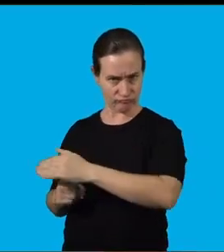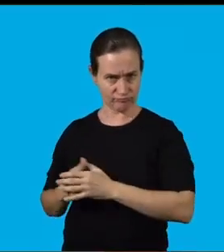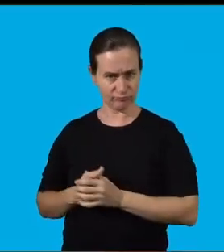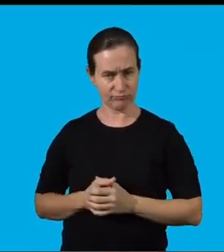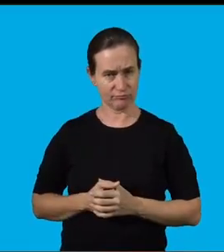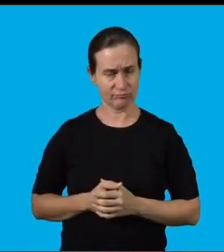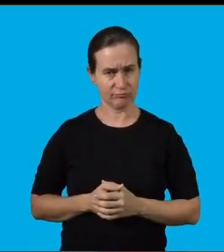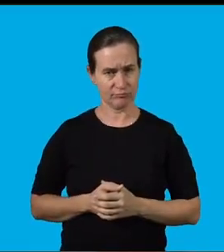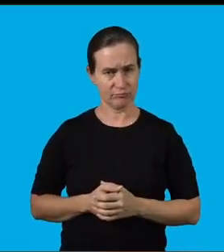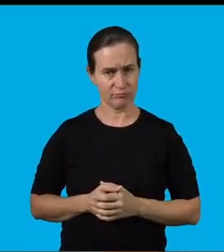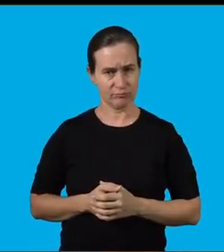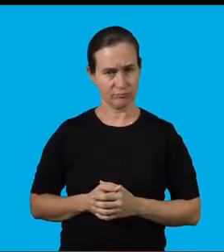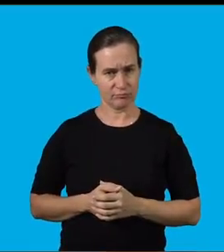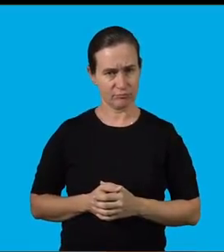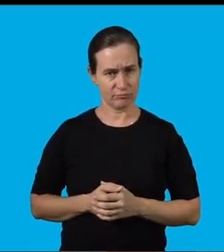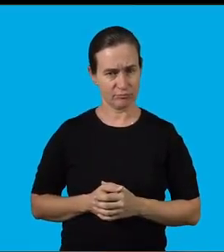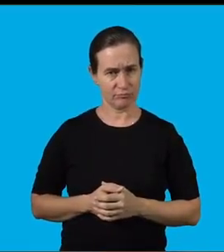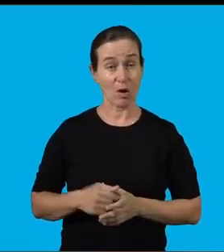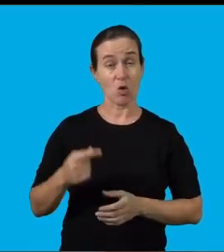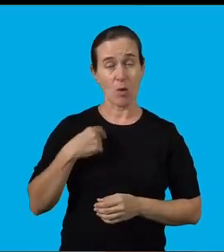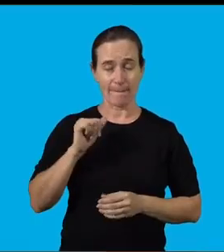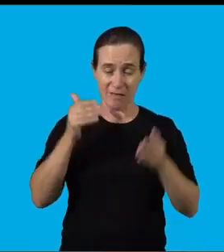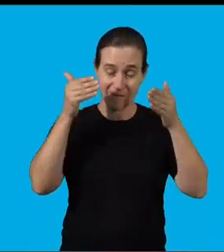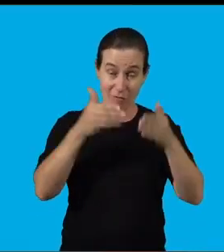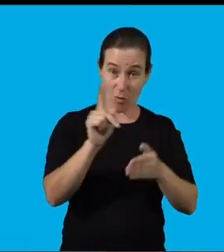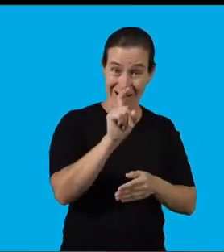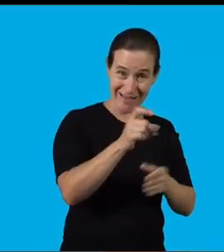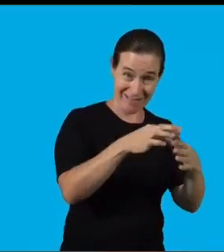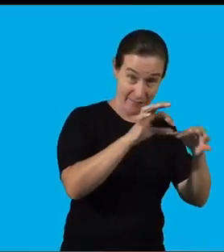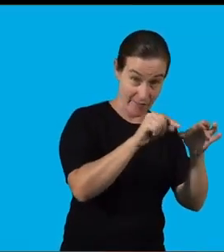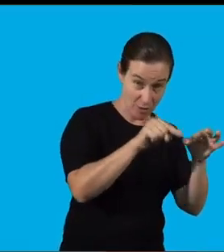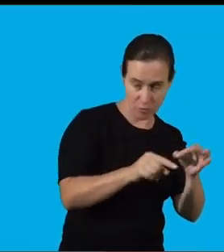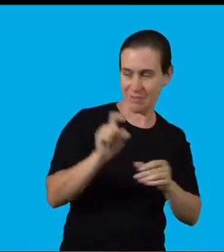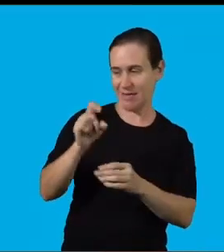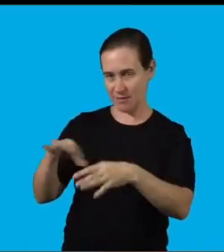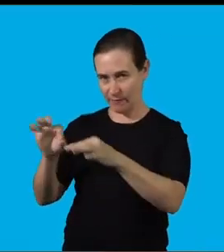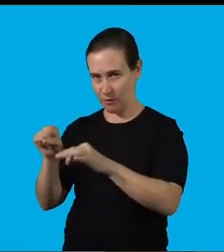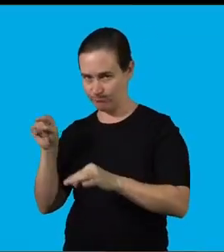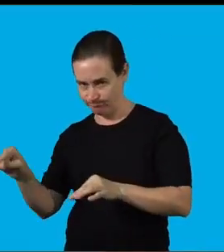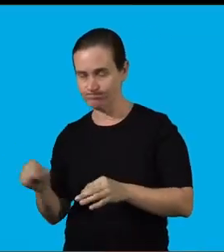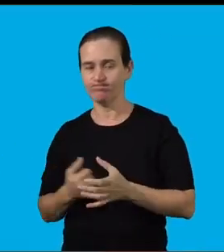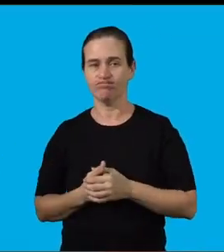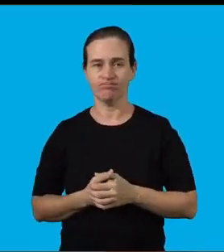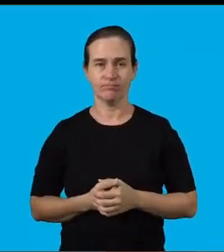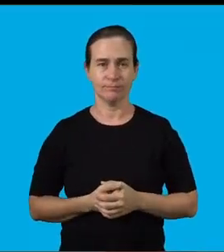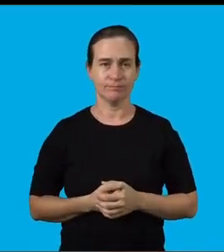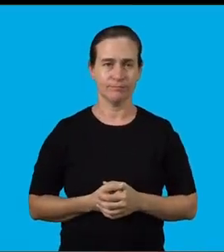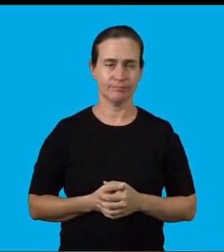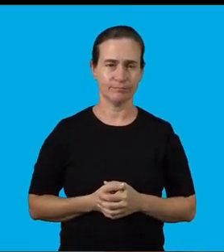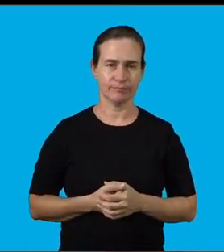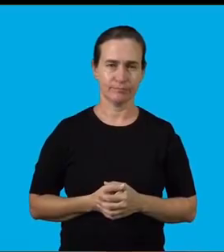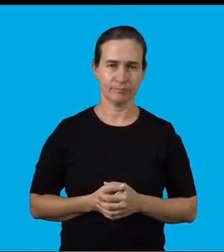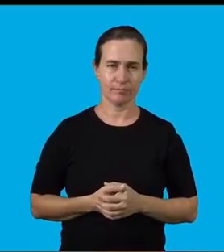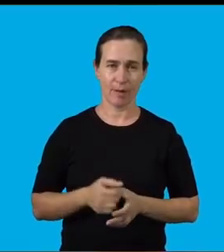length. To find a horizontal length, we are interested in the x values at this point. And to find this